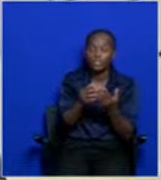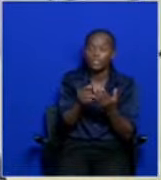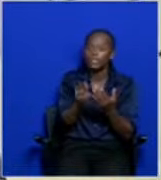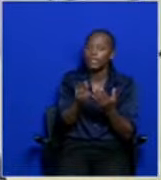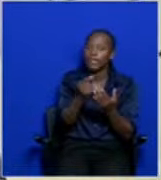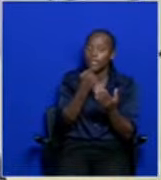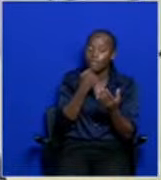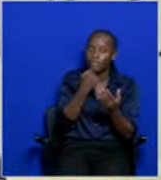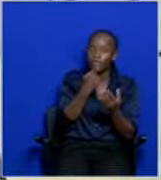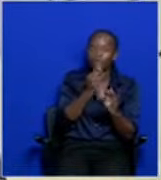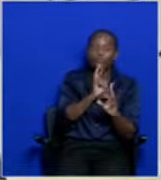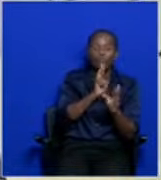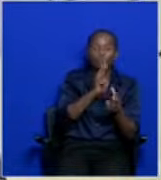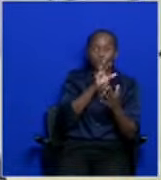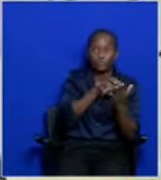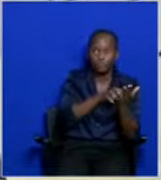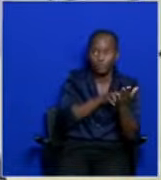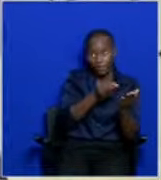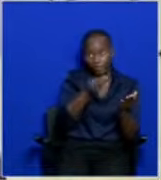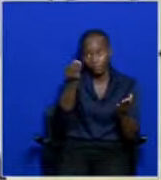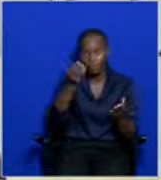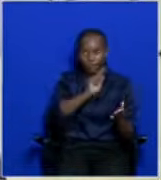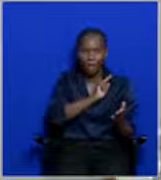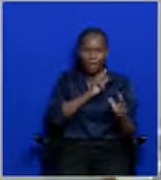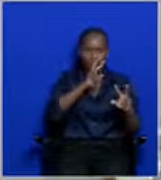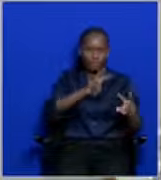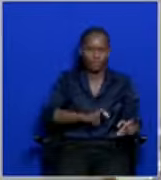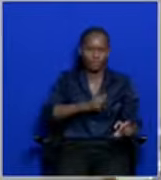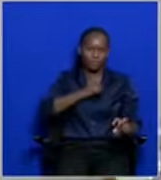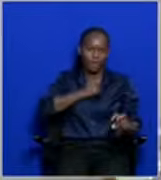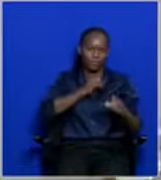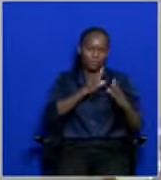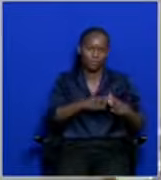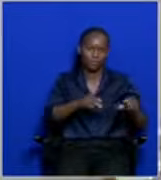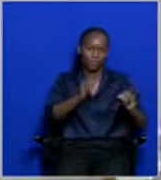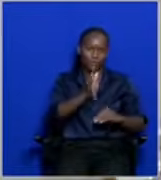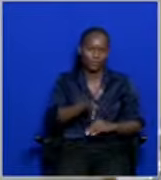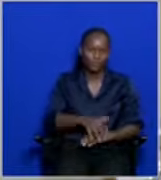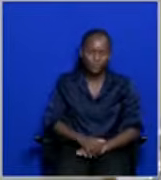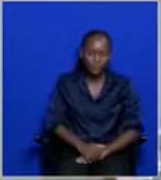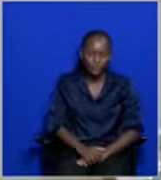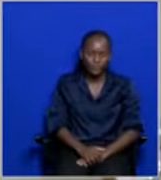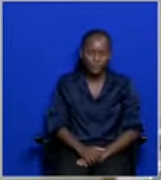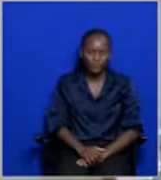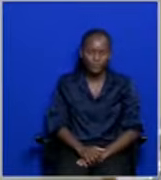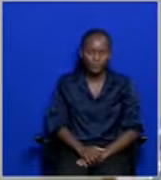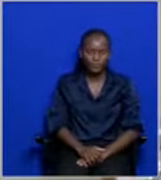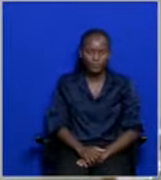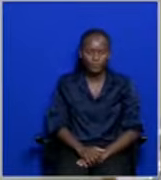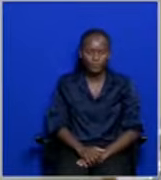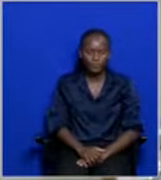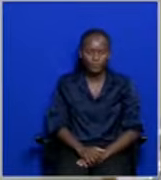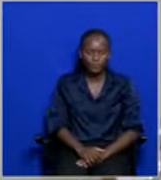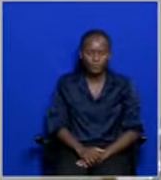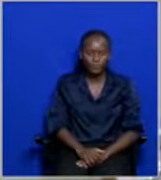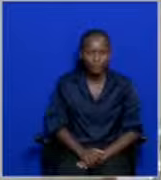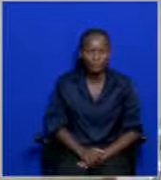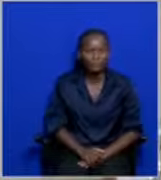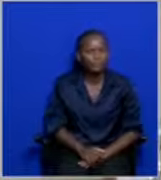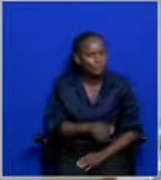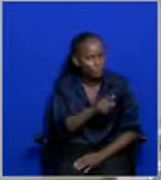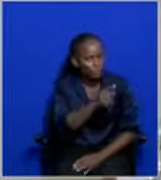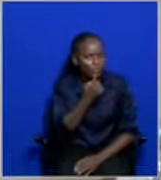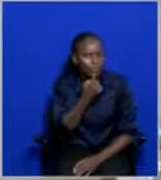finalized. And what would be your response if you were to learn that the EMPD has taken no